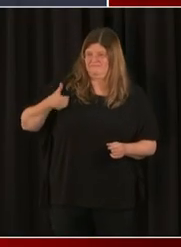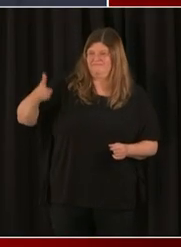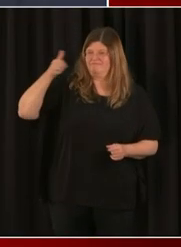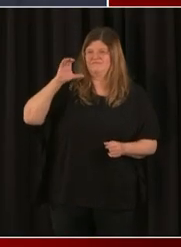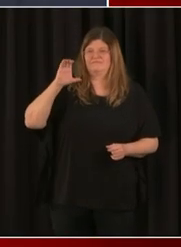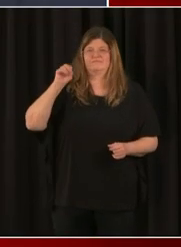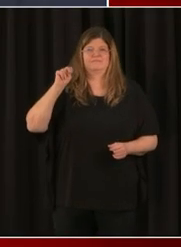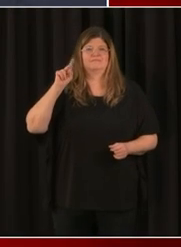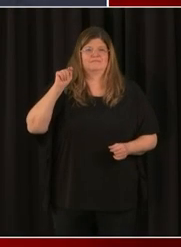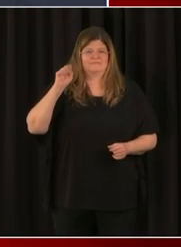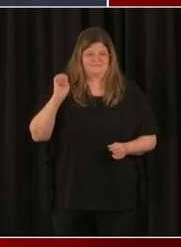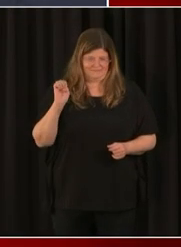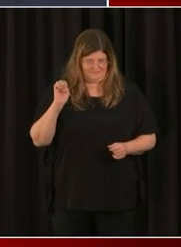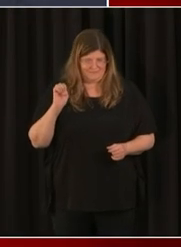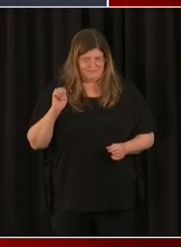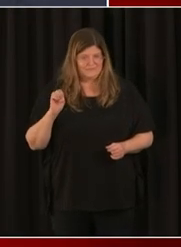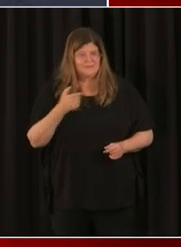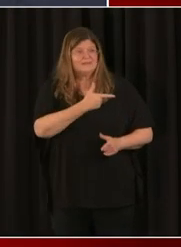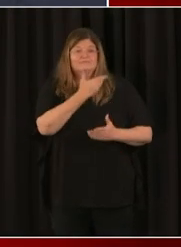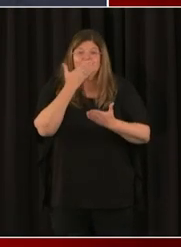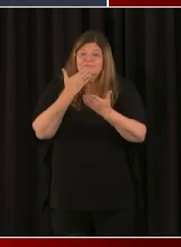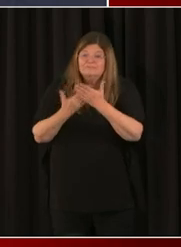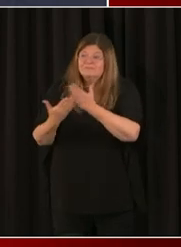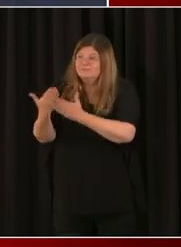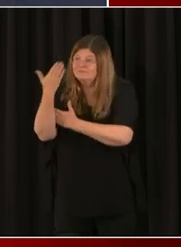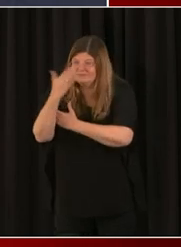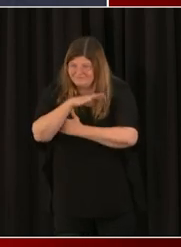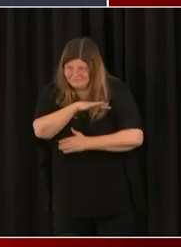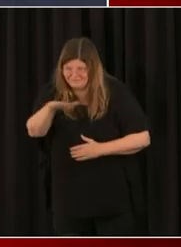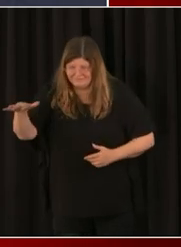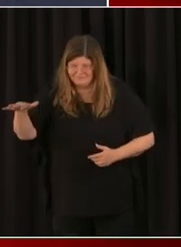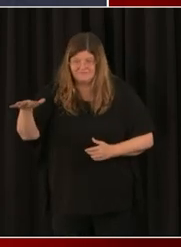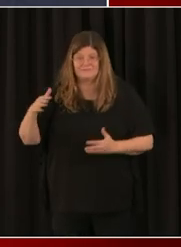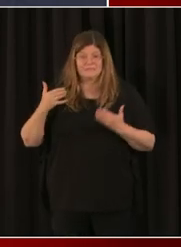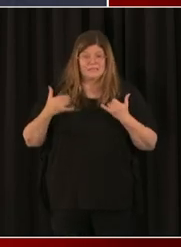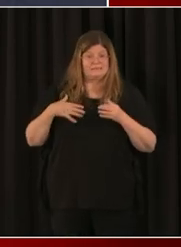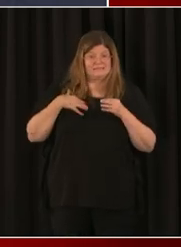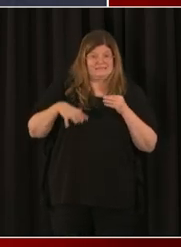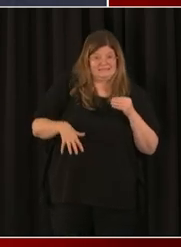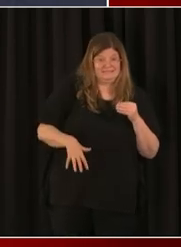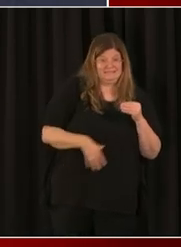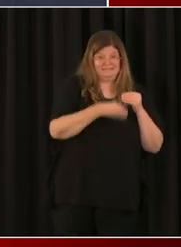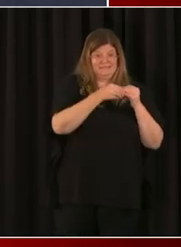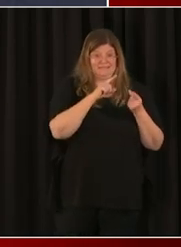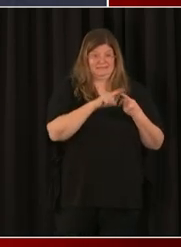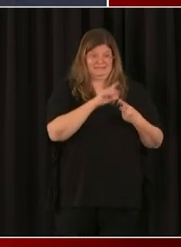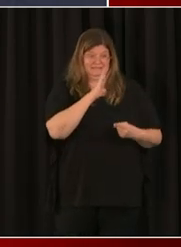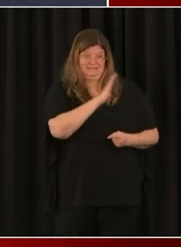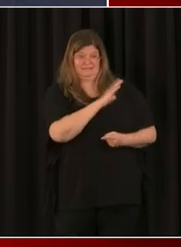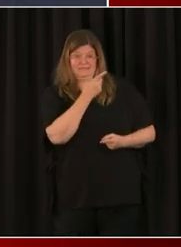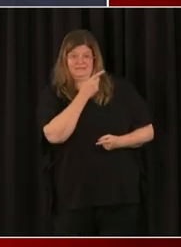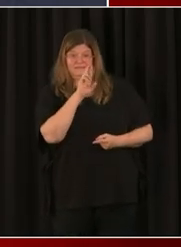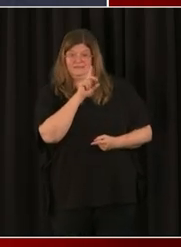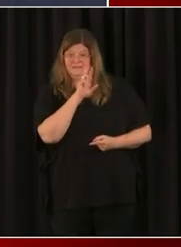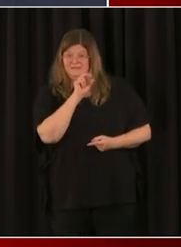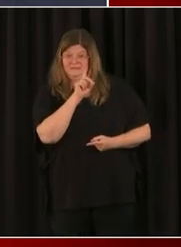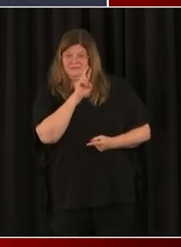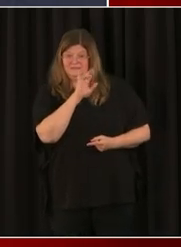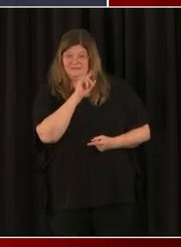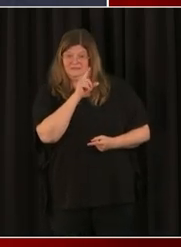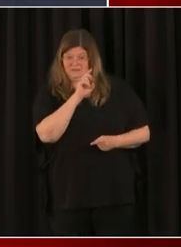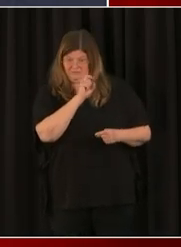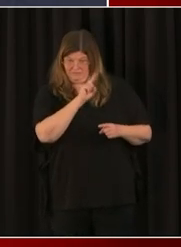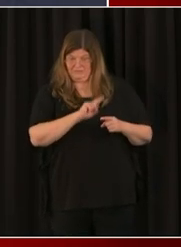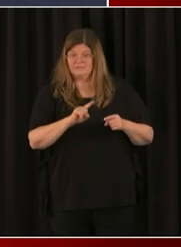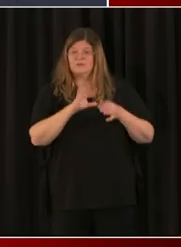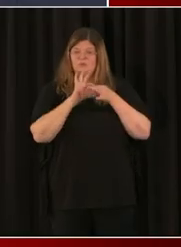Good morning, everyone. In addition to what Director Rodriguez has talked about, several points we want